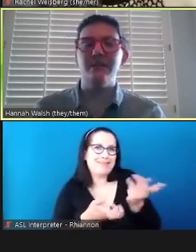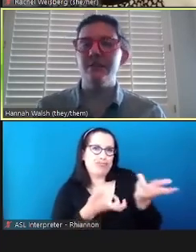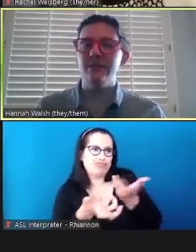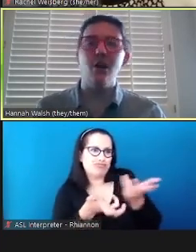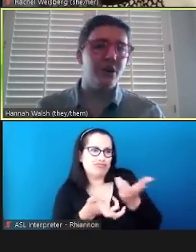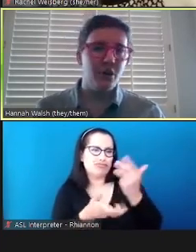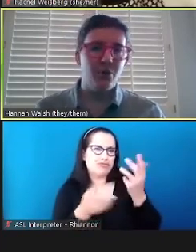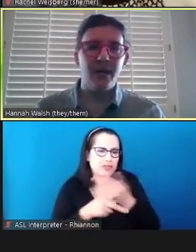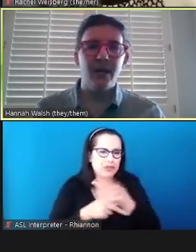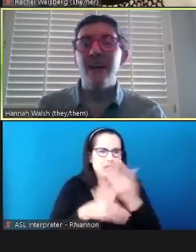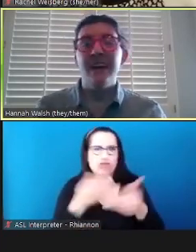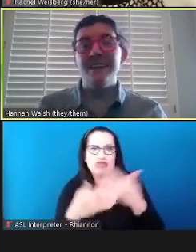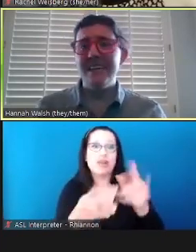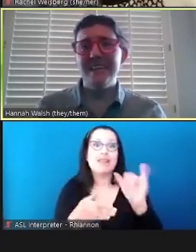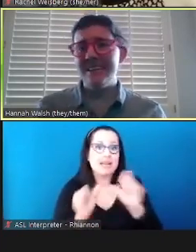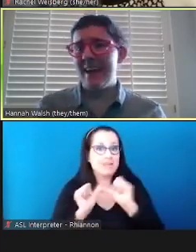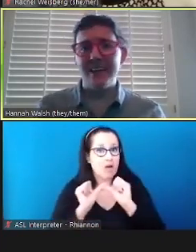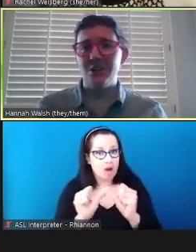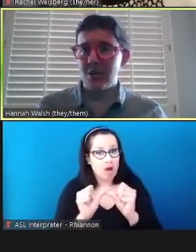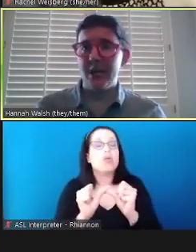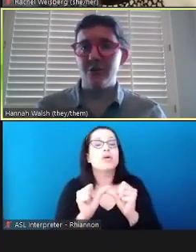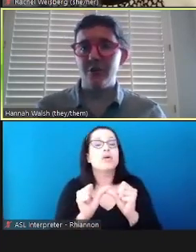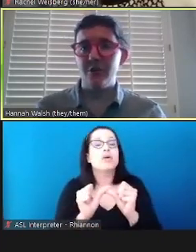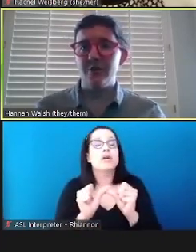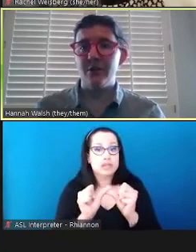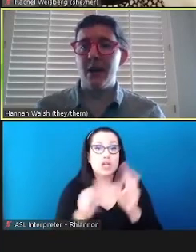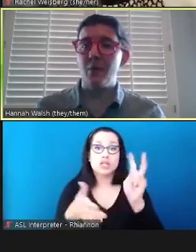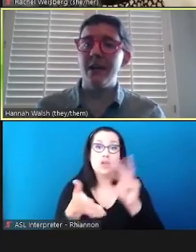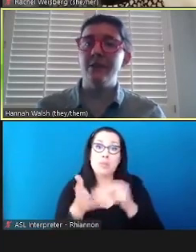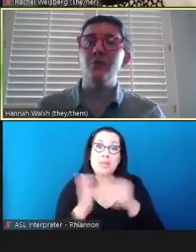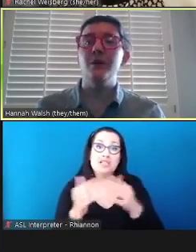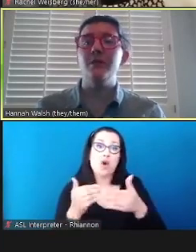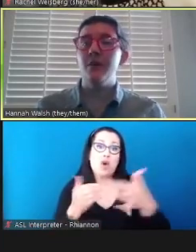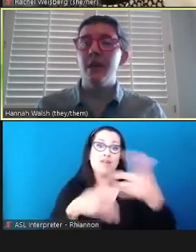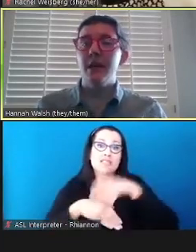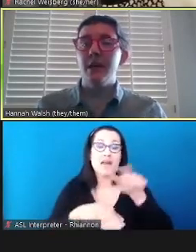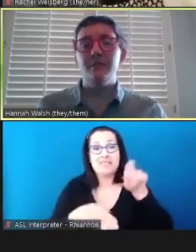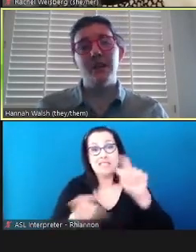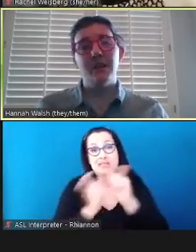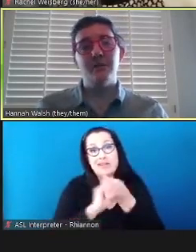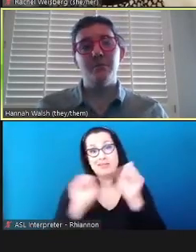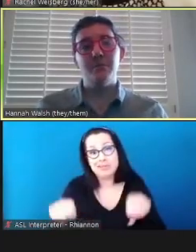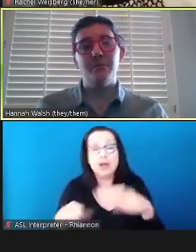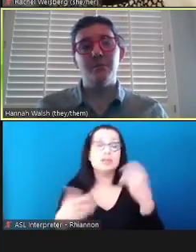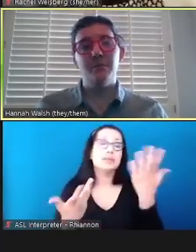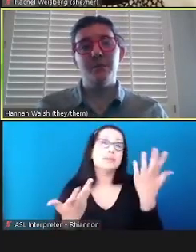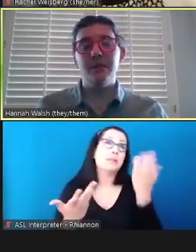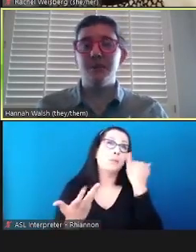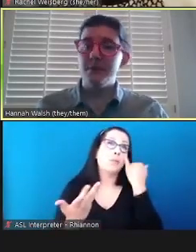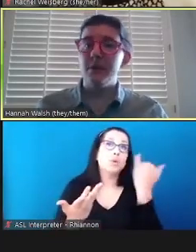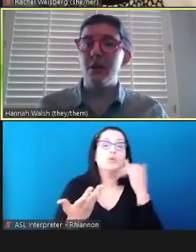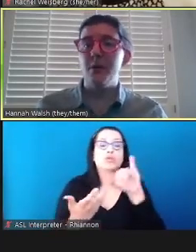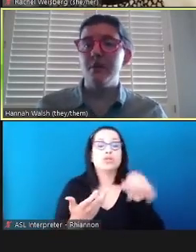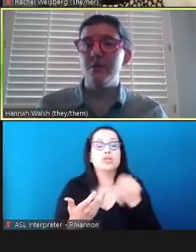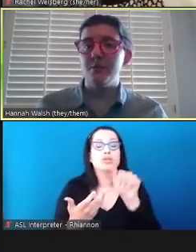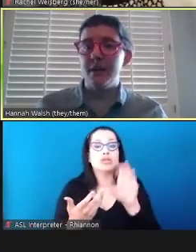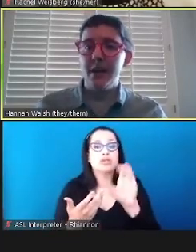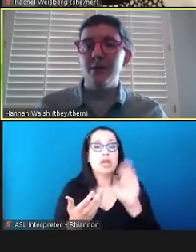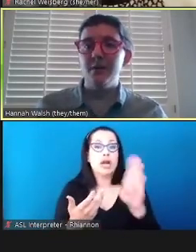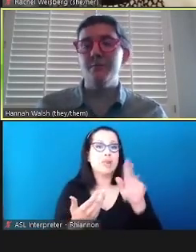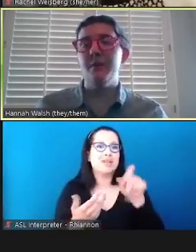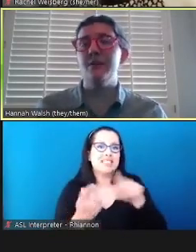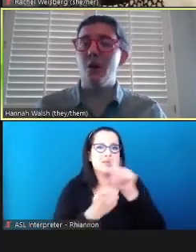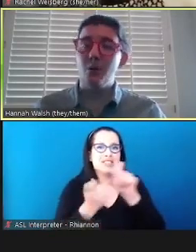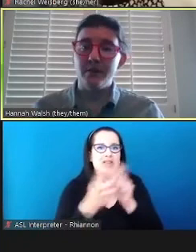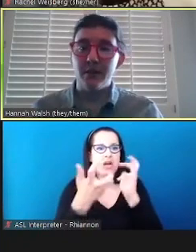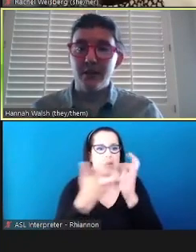accommodations, this is ongoing and needs can change over time, right? So if Jacob needs specific accommodations right now, it